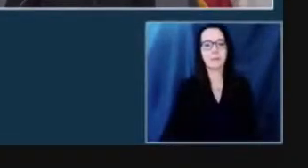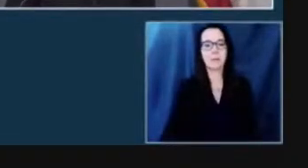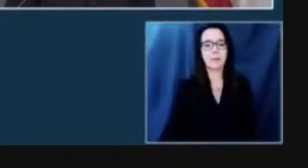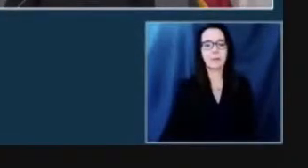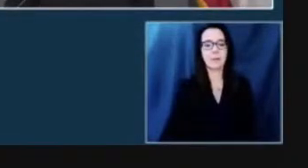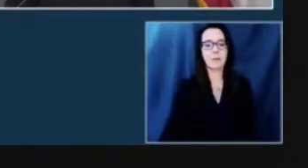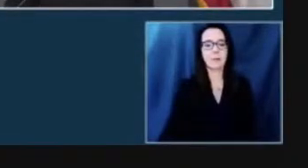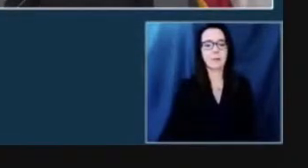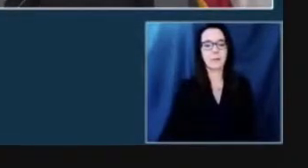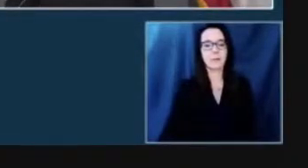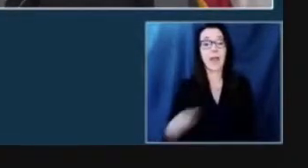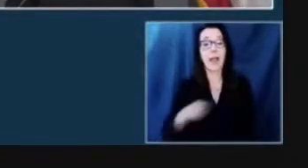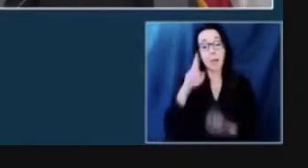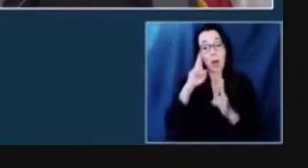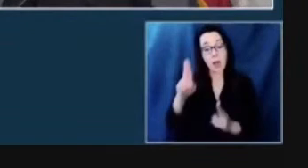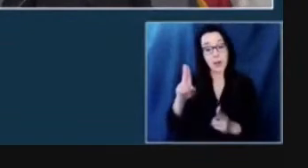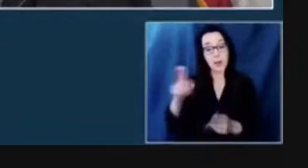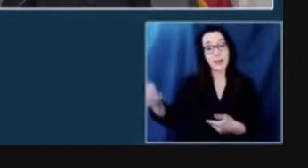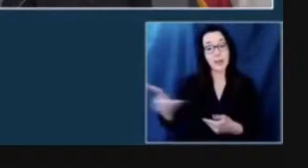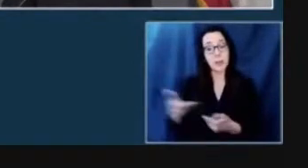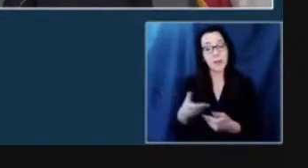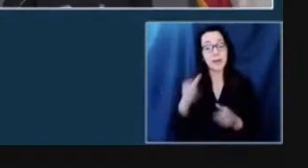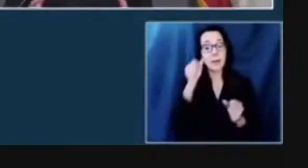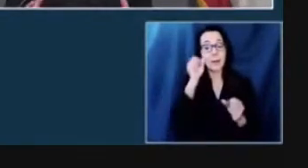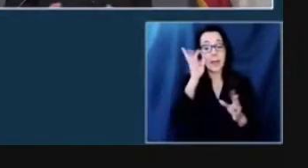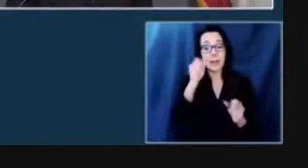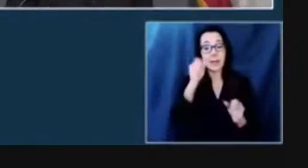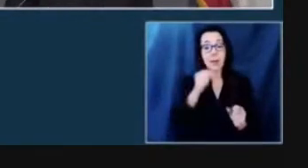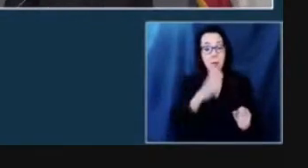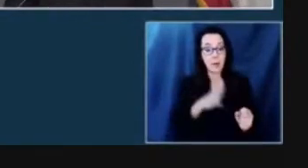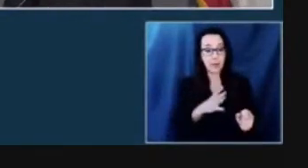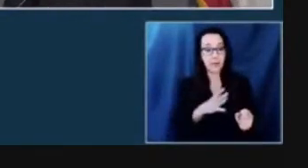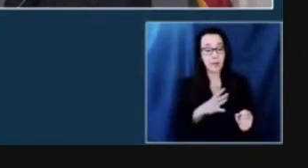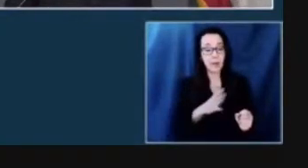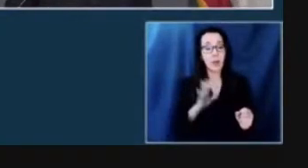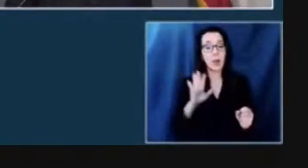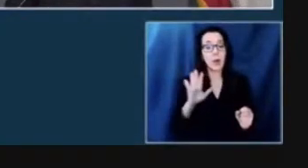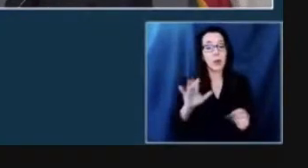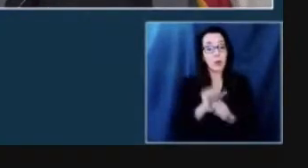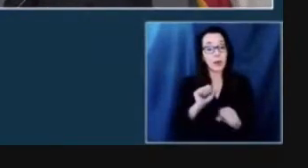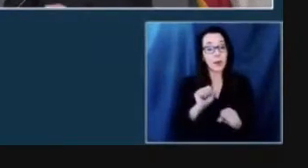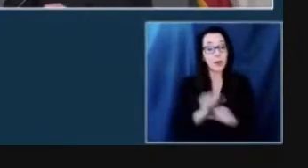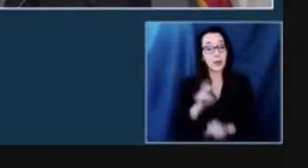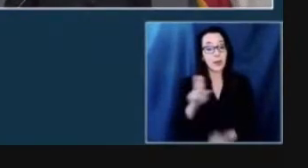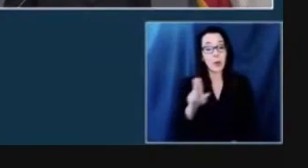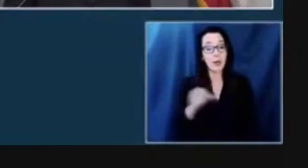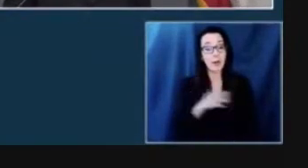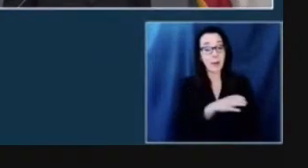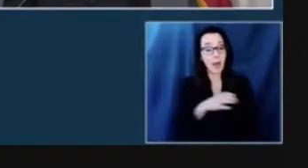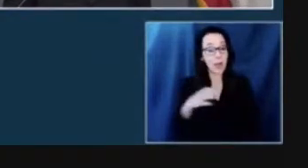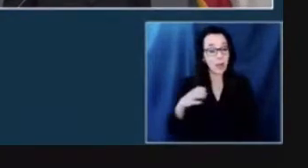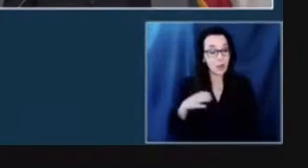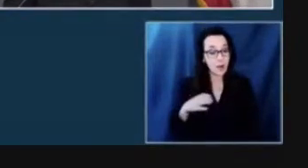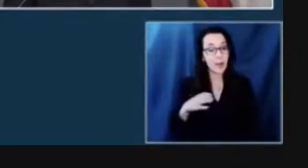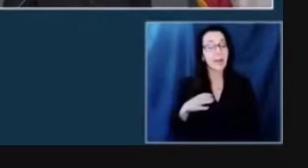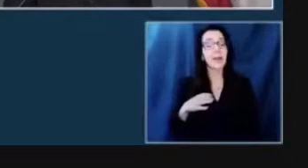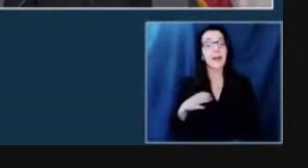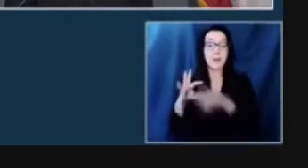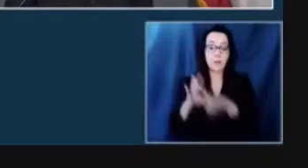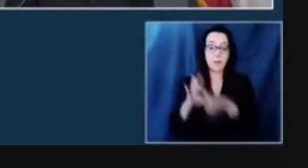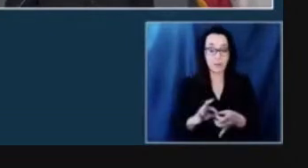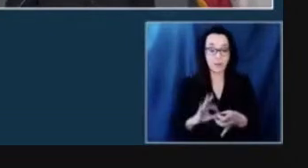I am honored to introduce an extraordinary woman whose expansive work in the United States Congress is grounded in our